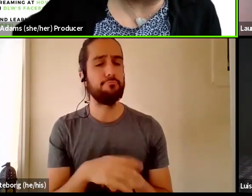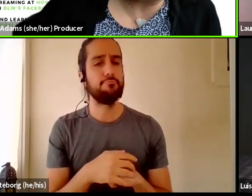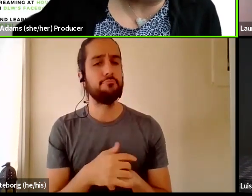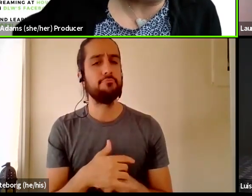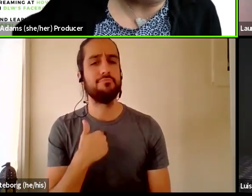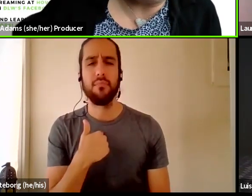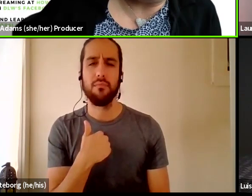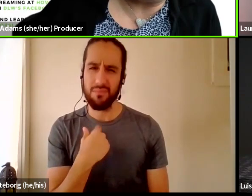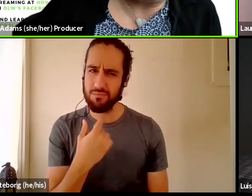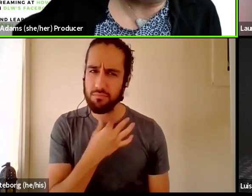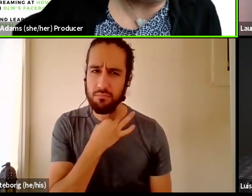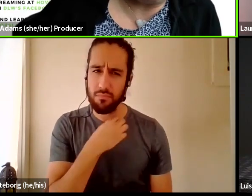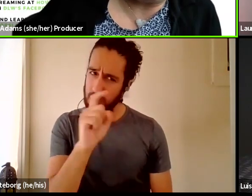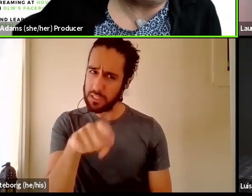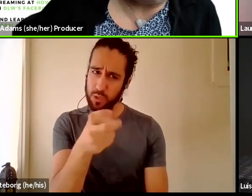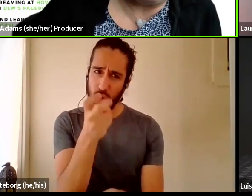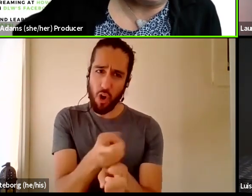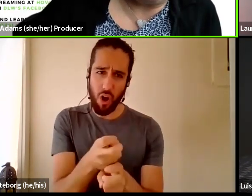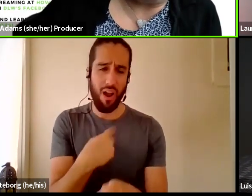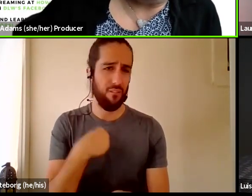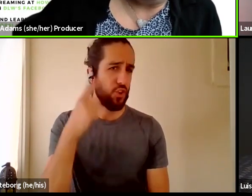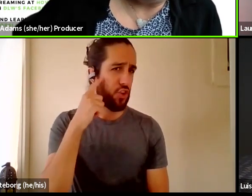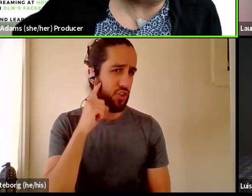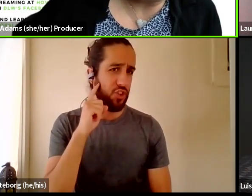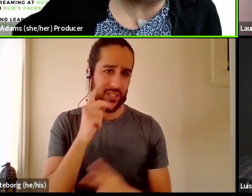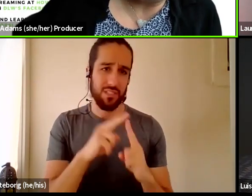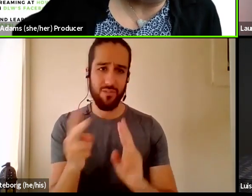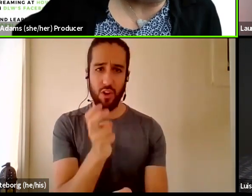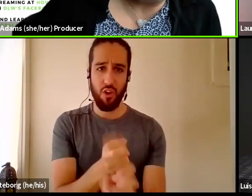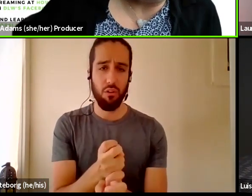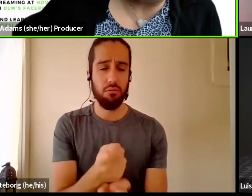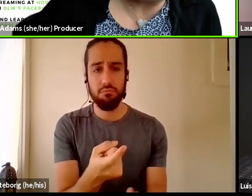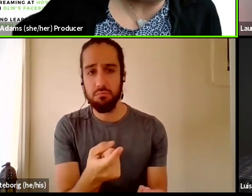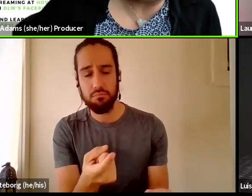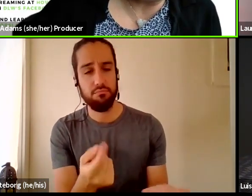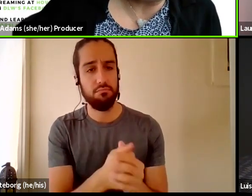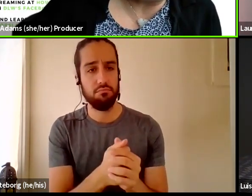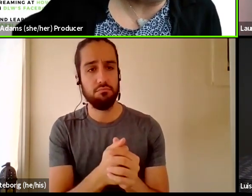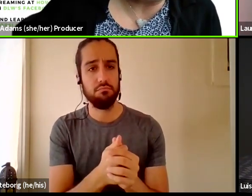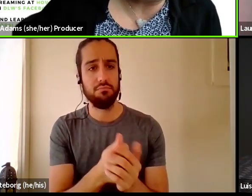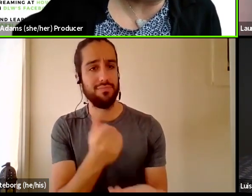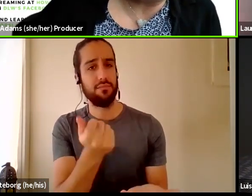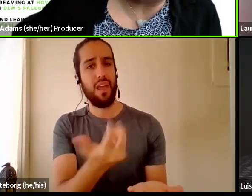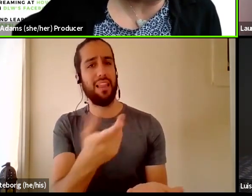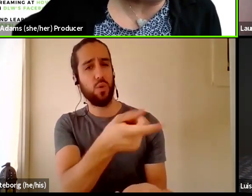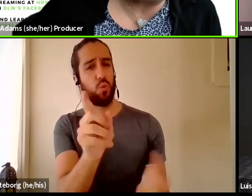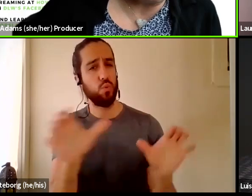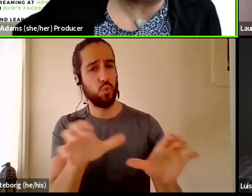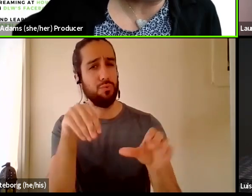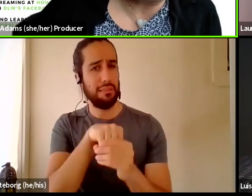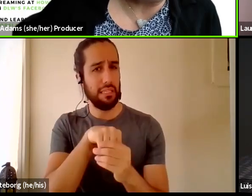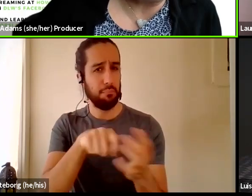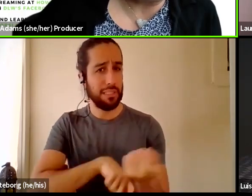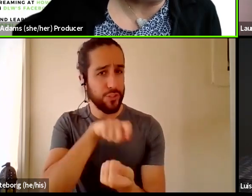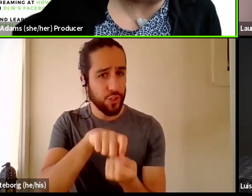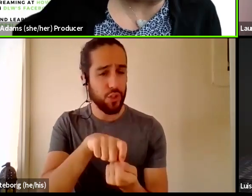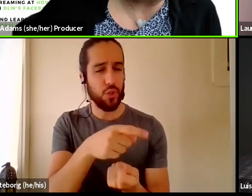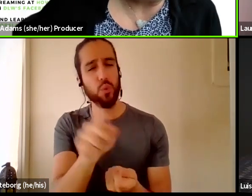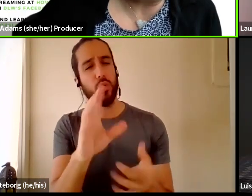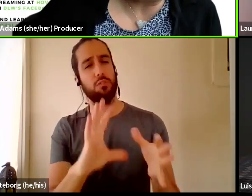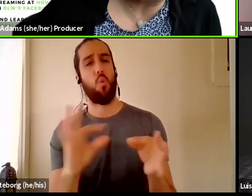it must be really hard. I've heard it's very, very hard. Is there anything that you do in particular? And I know you spoke about this in the beginning,